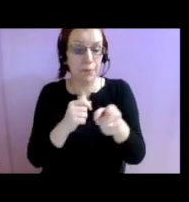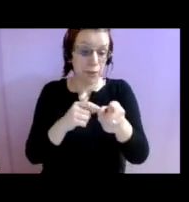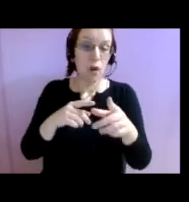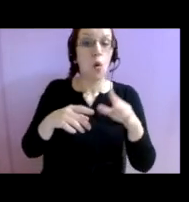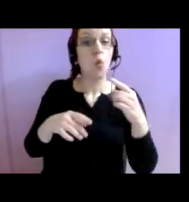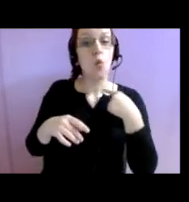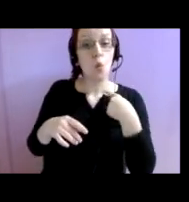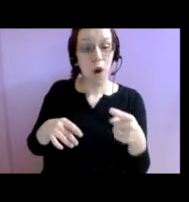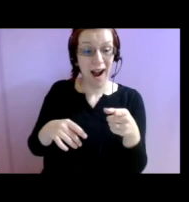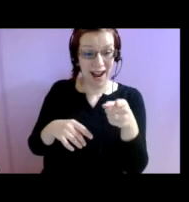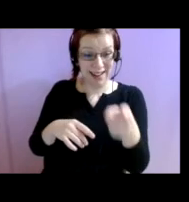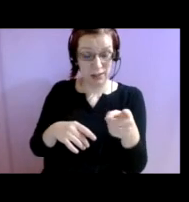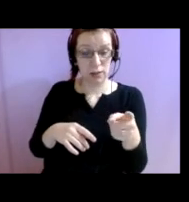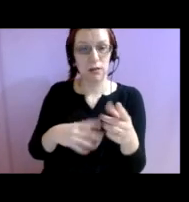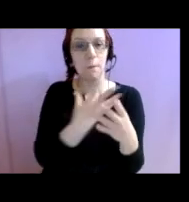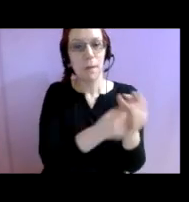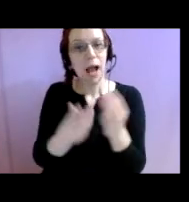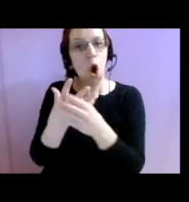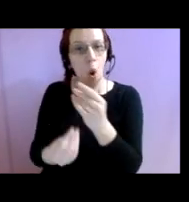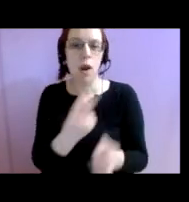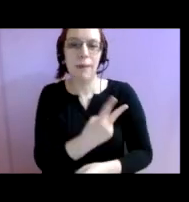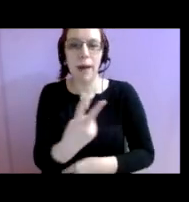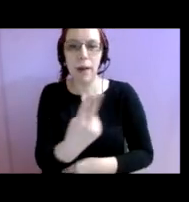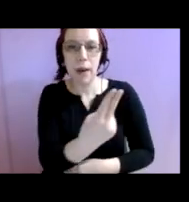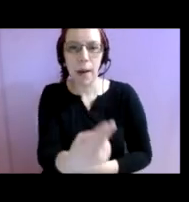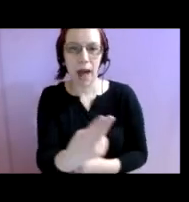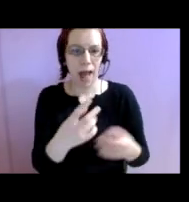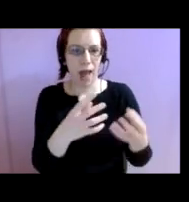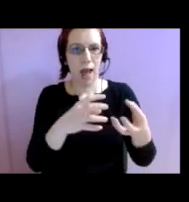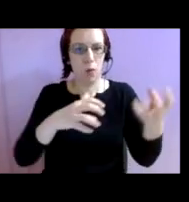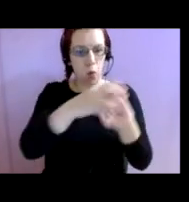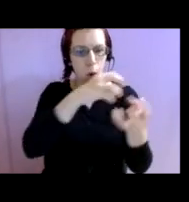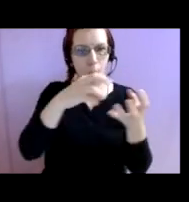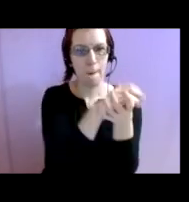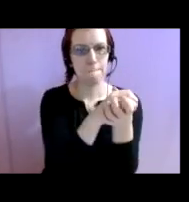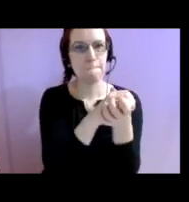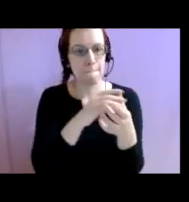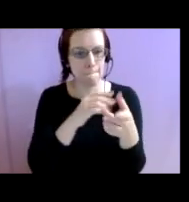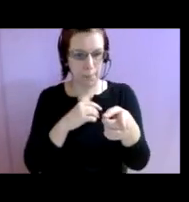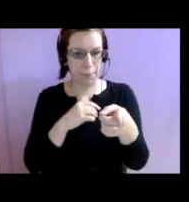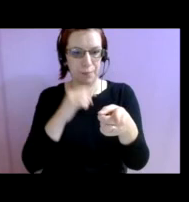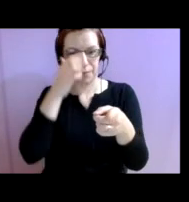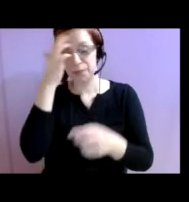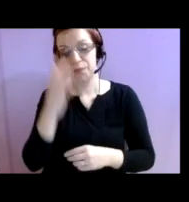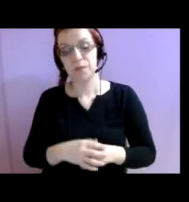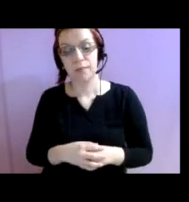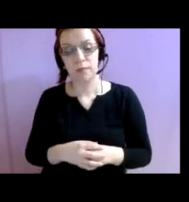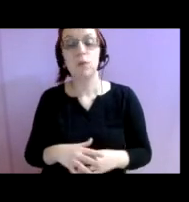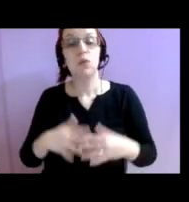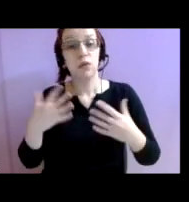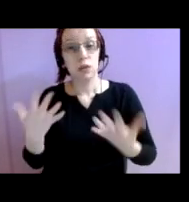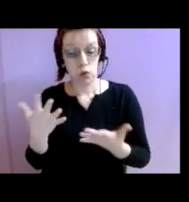colliding pairs of black holes, about 30 times the mass of our sun. As we improve the sensitivity of